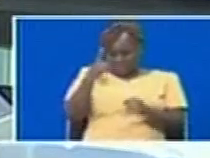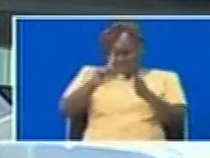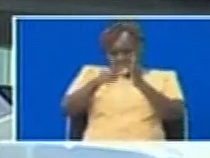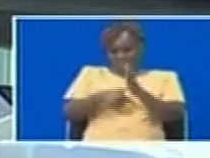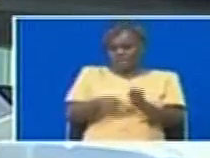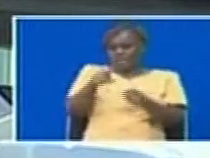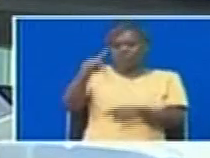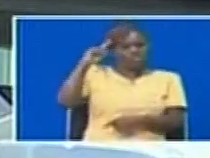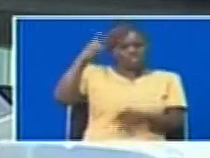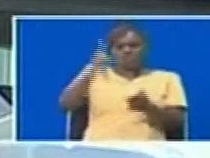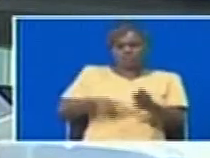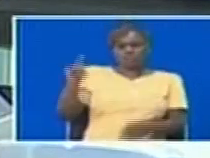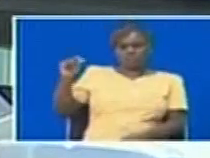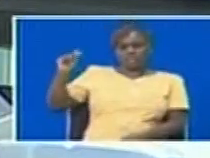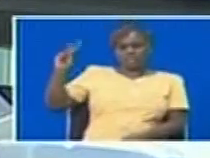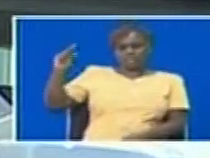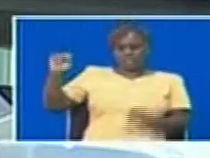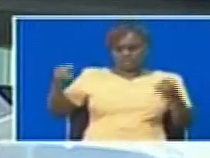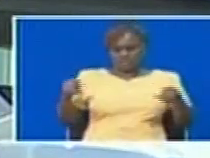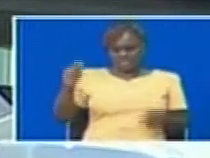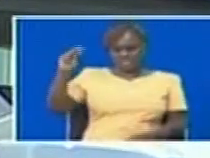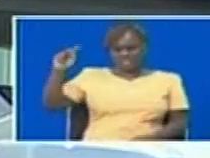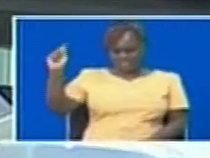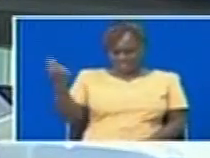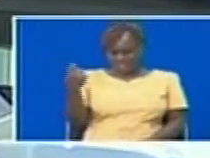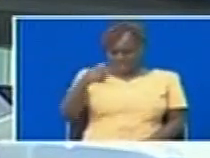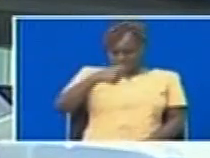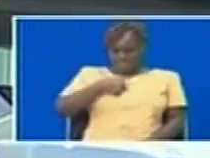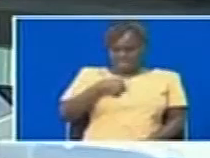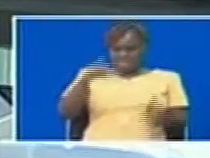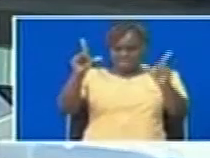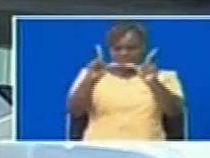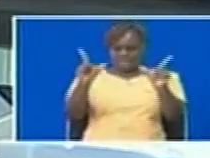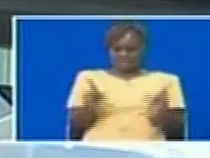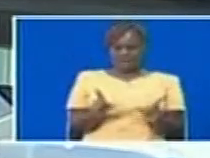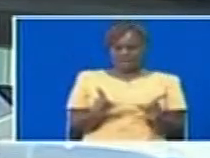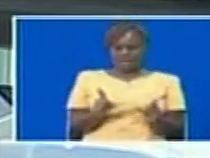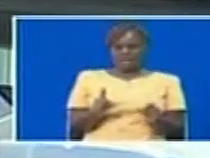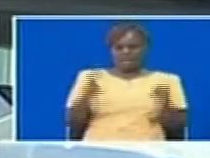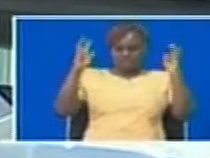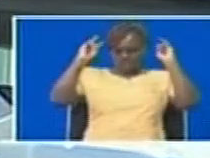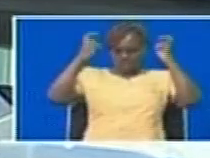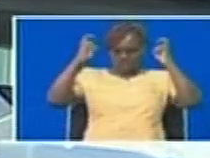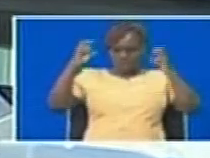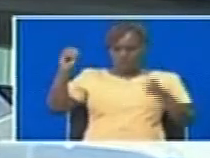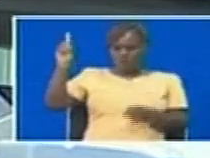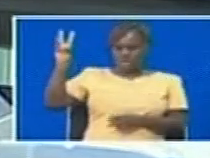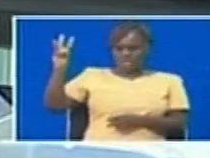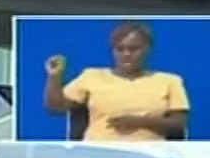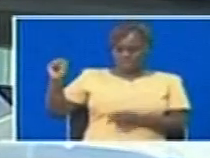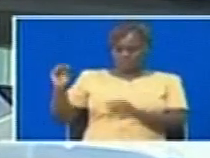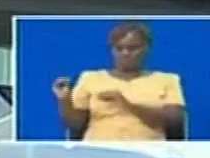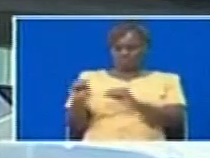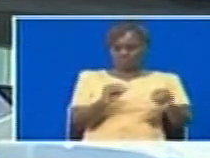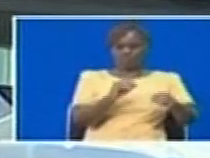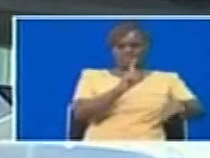you think. Tweet us at KTN News, at KTN Kenya. Tweet me as well at Linda Ogutu. Use the hashtag ODM Transfer Window.